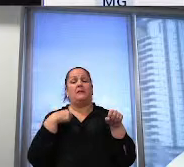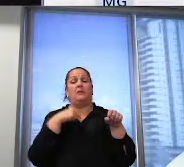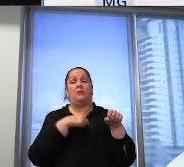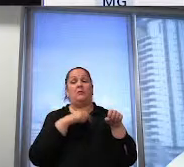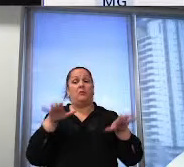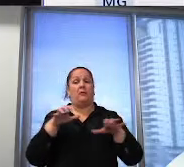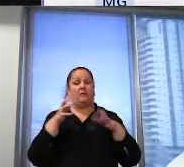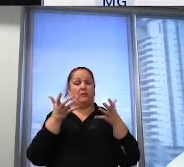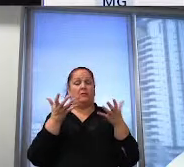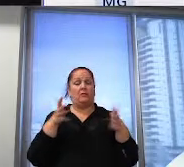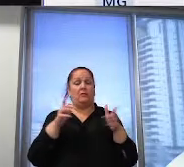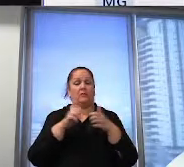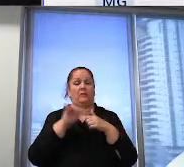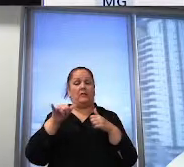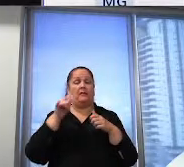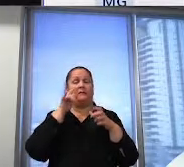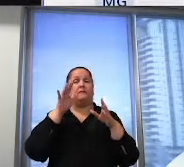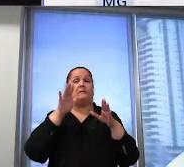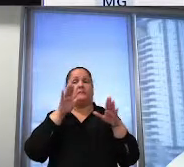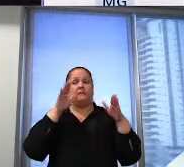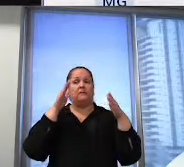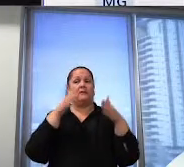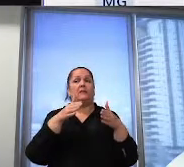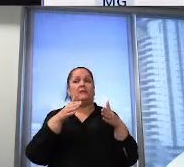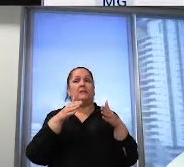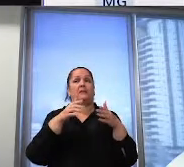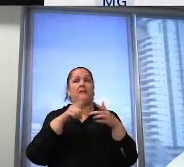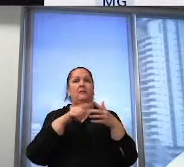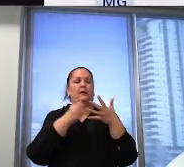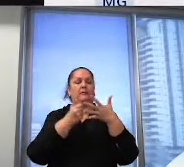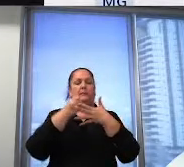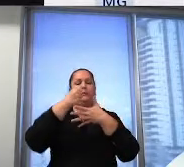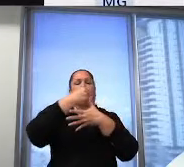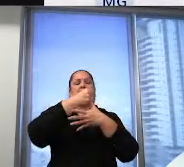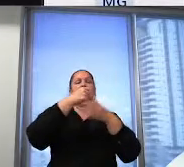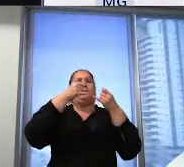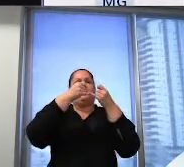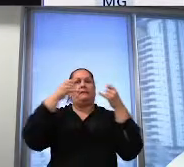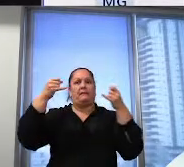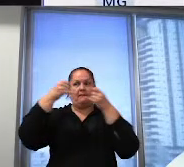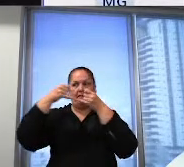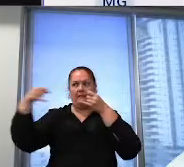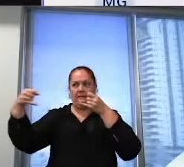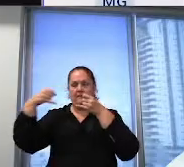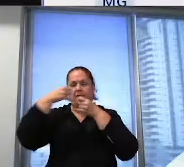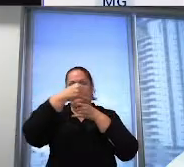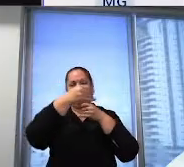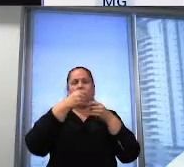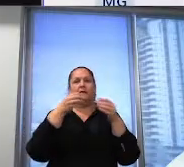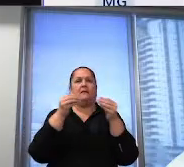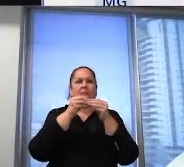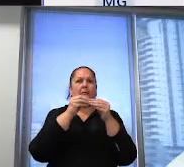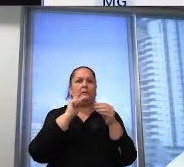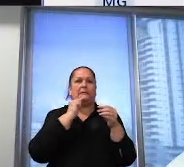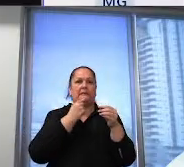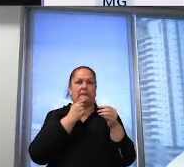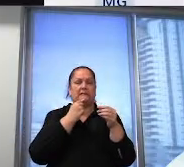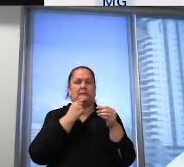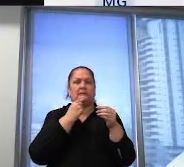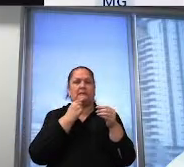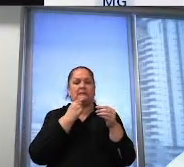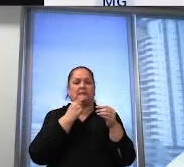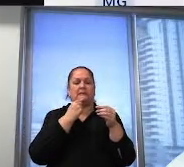What we've done with that is a focus on by prioritizing the lines on the most